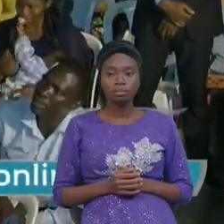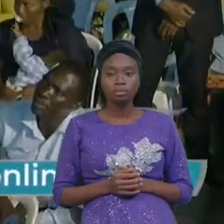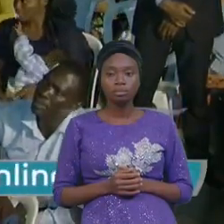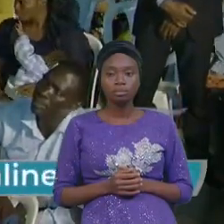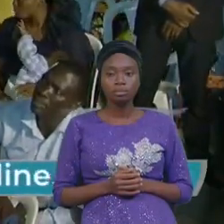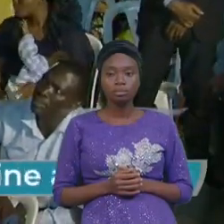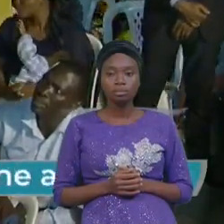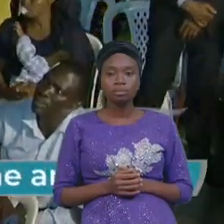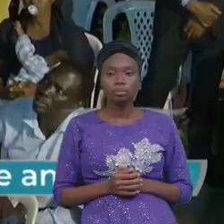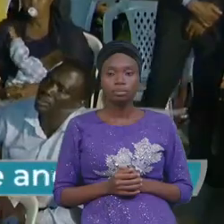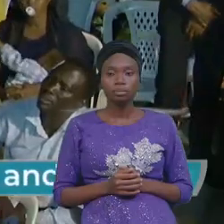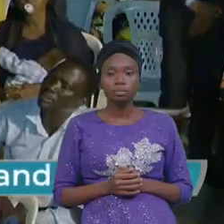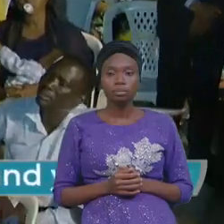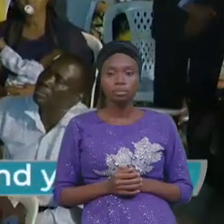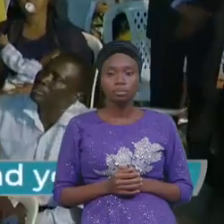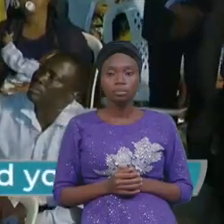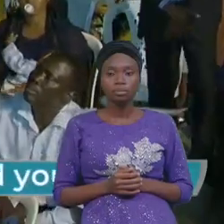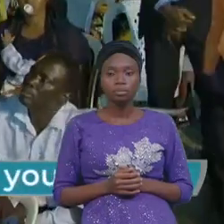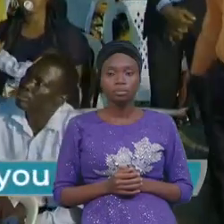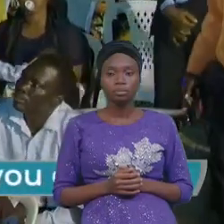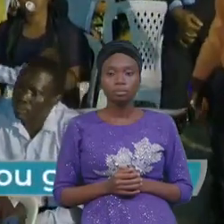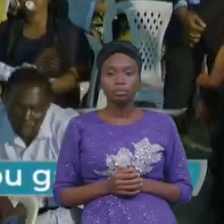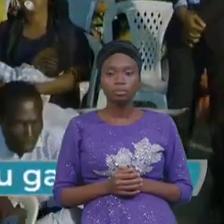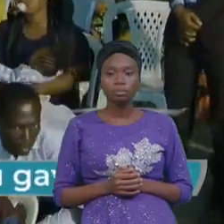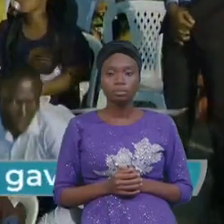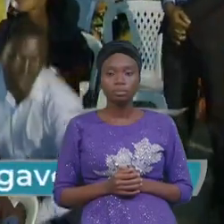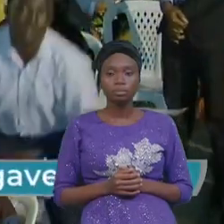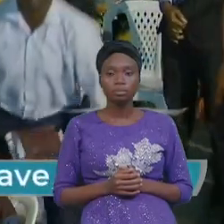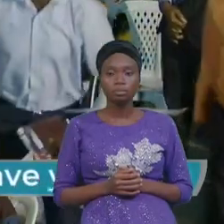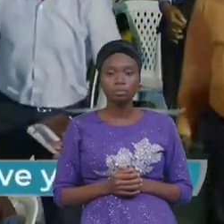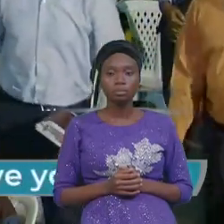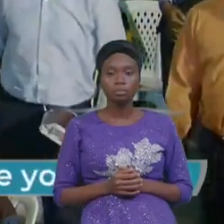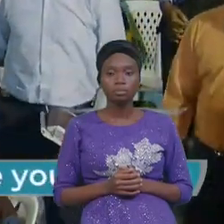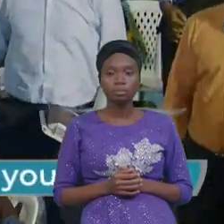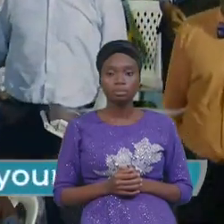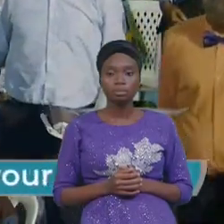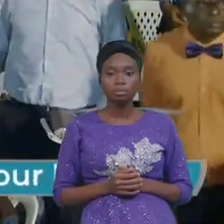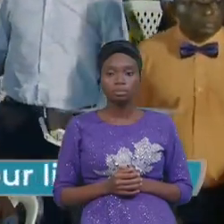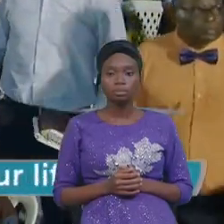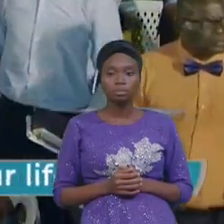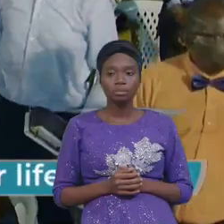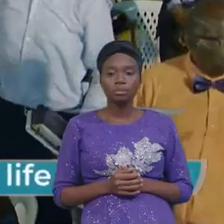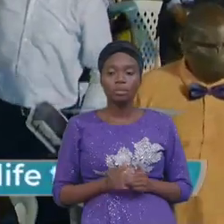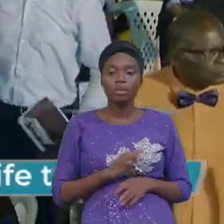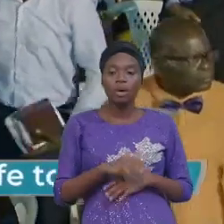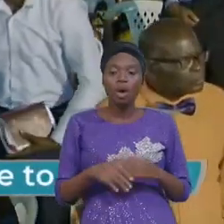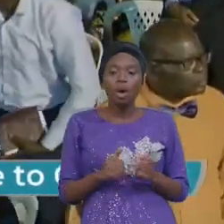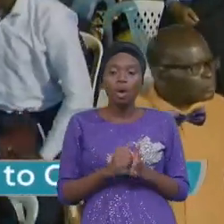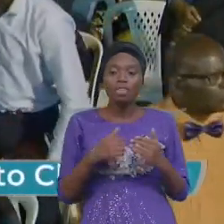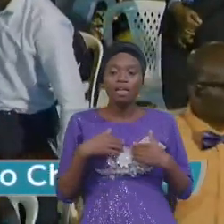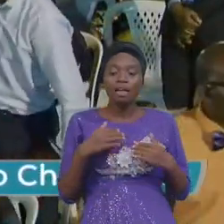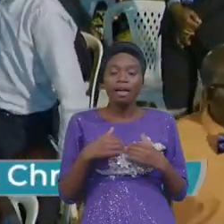Please, let's make sure we reach every one of them. All who have taken a decision tonight to